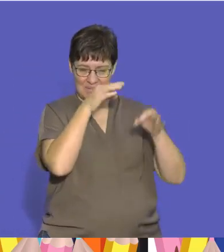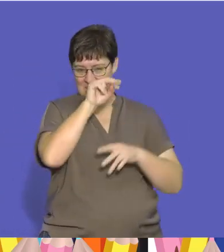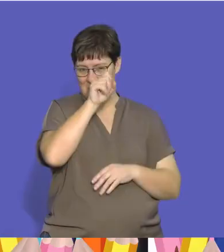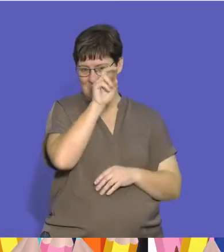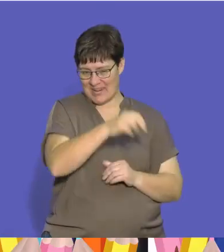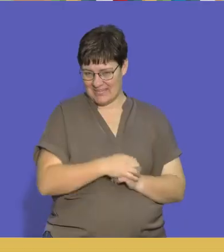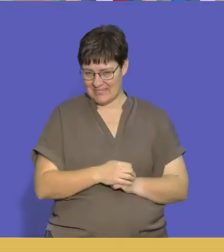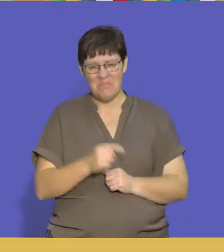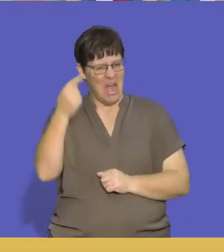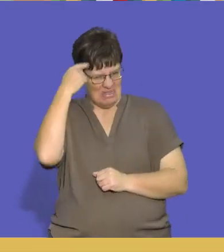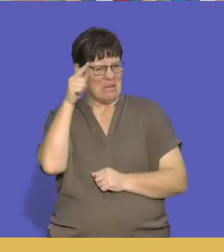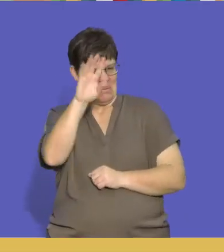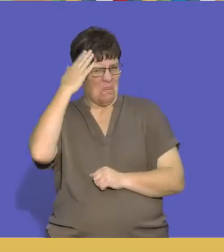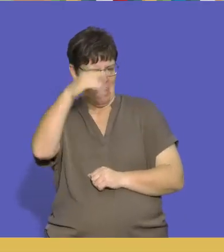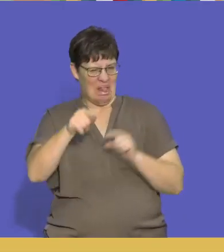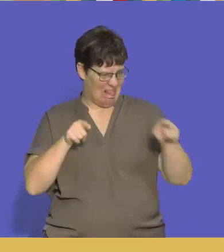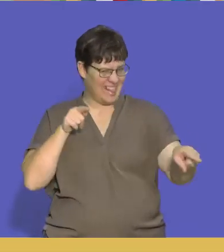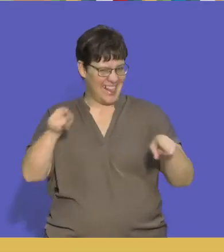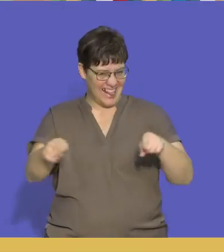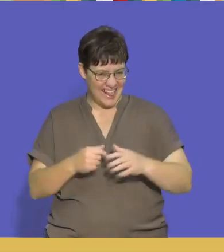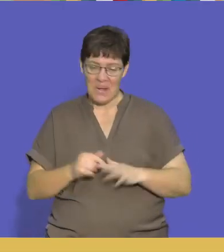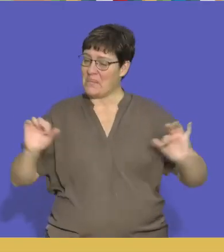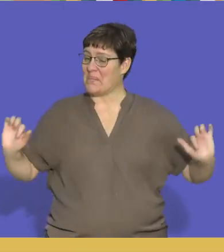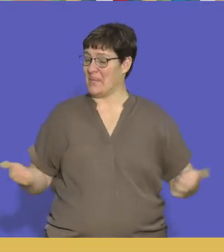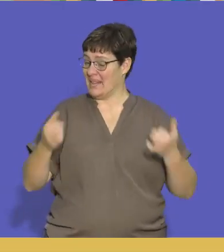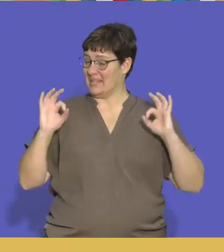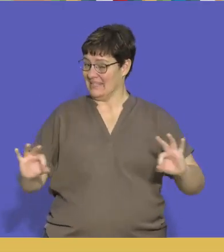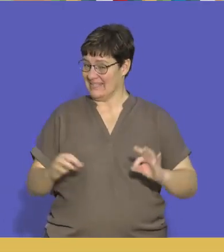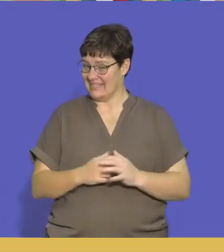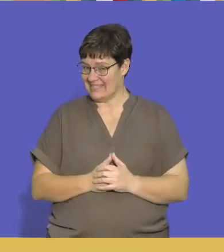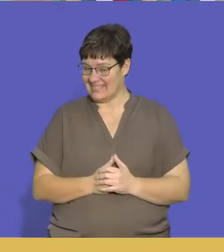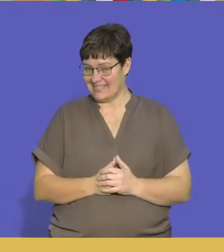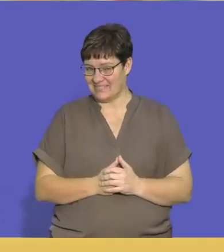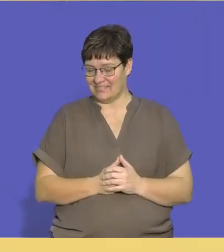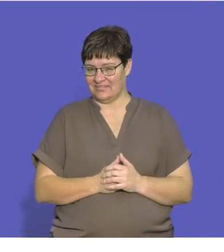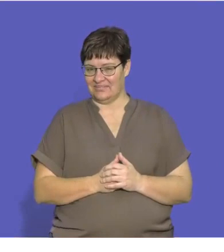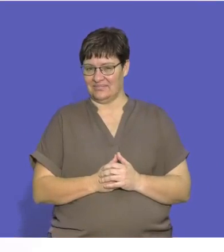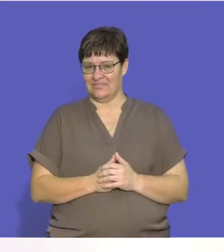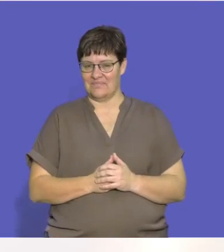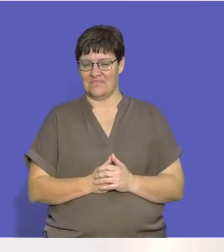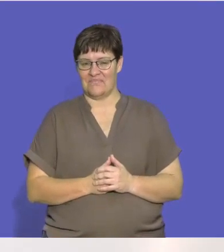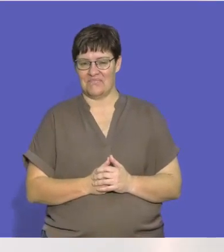I think you know your nouns and adjectives. Fantastic!